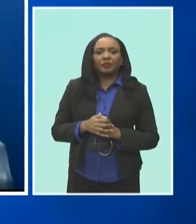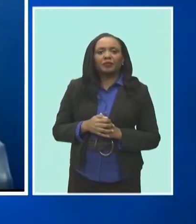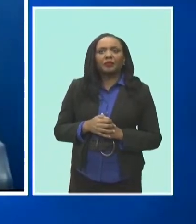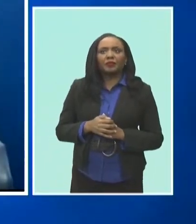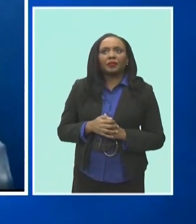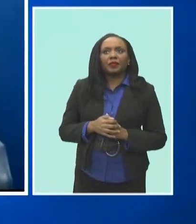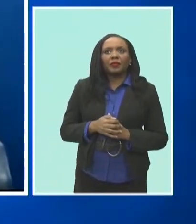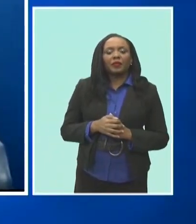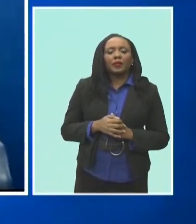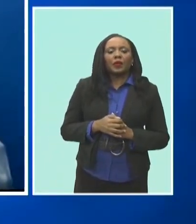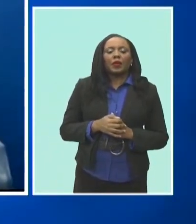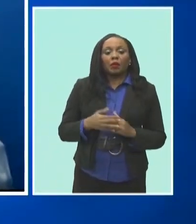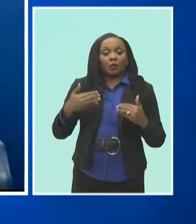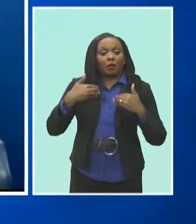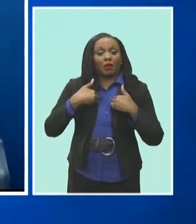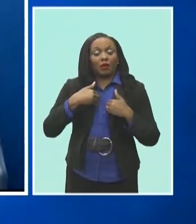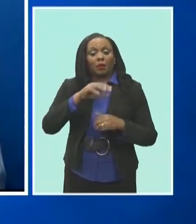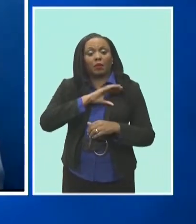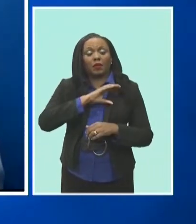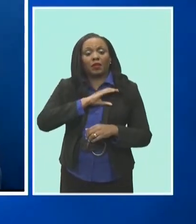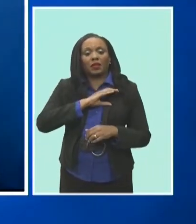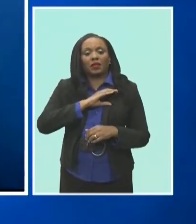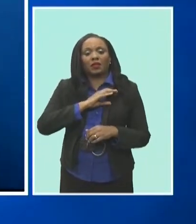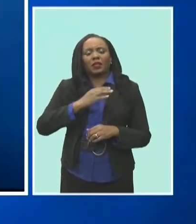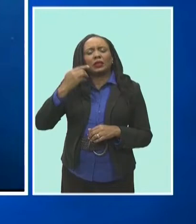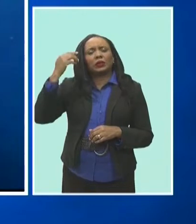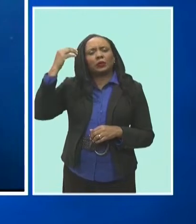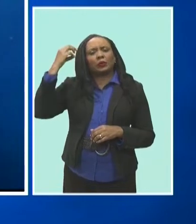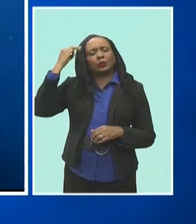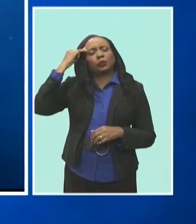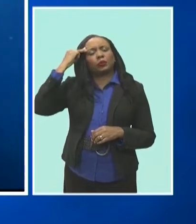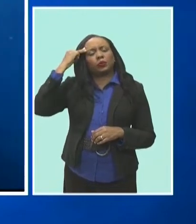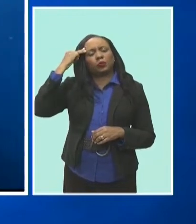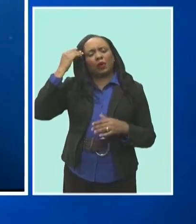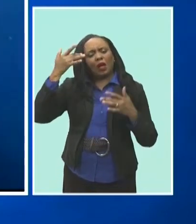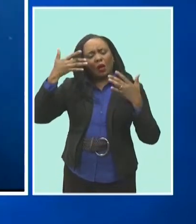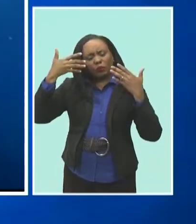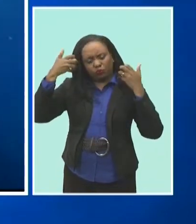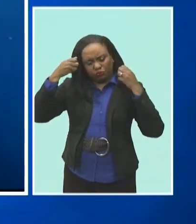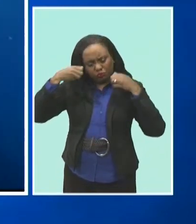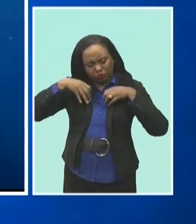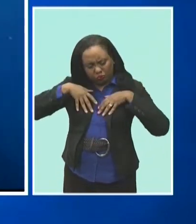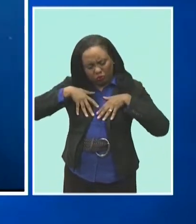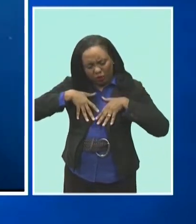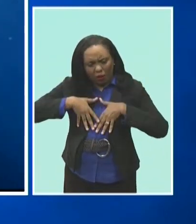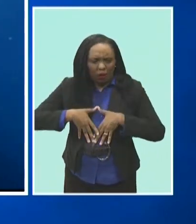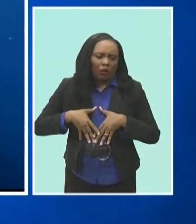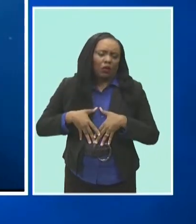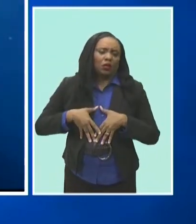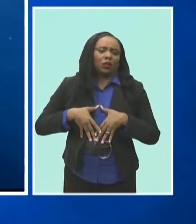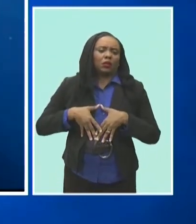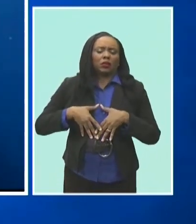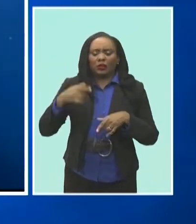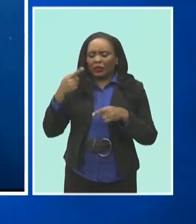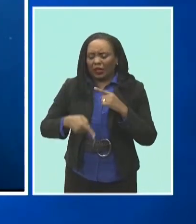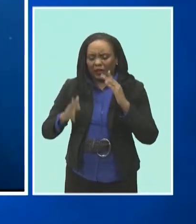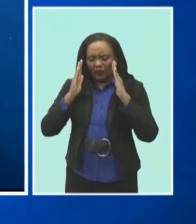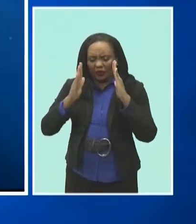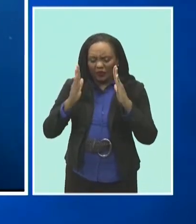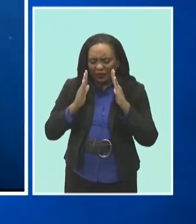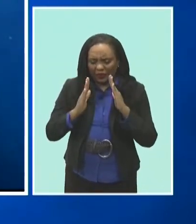are psychologically depressed and who cannot focus.